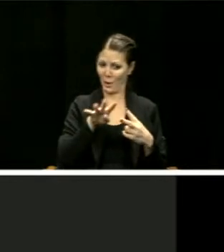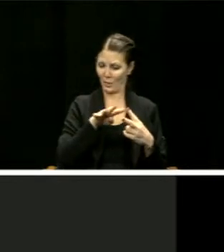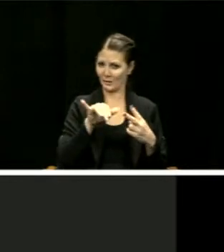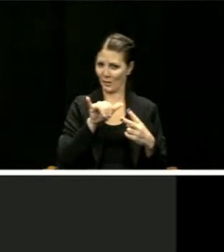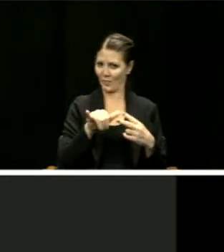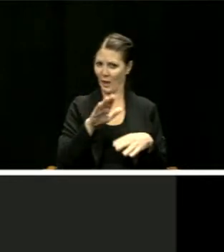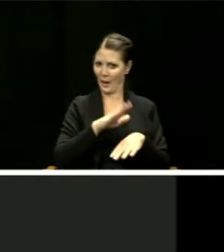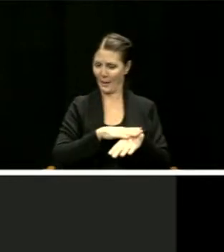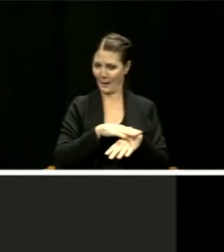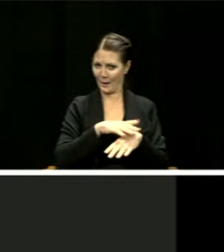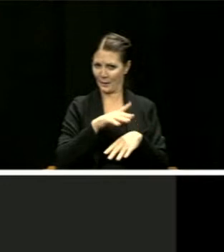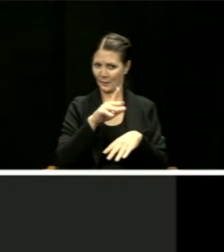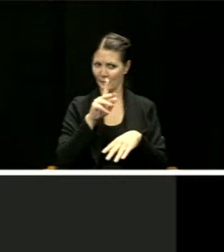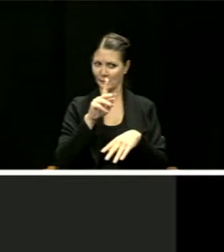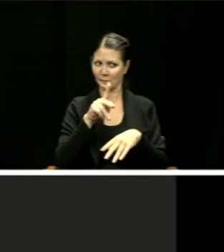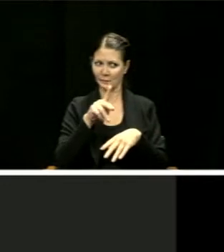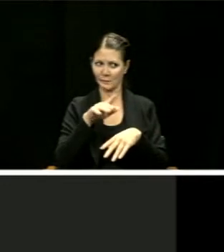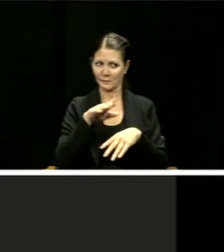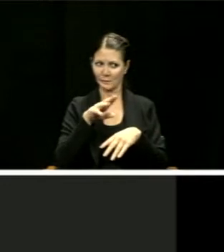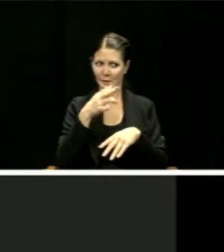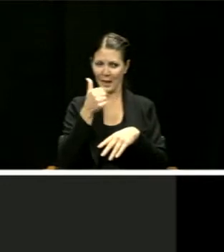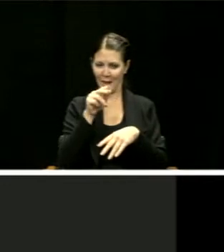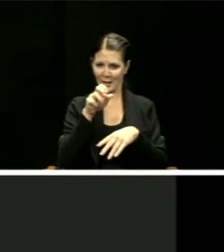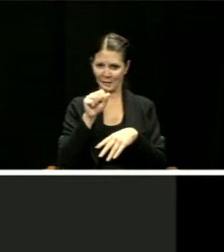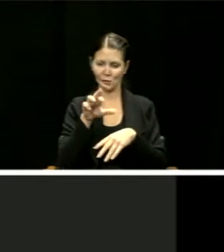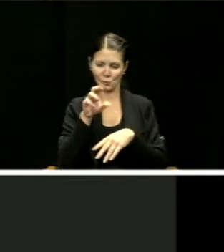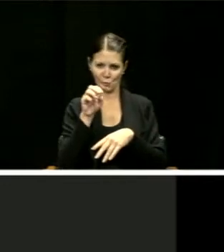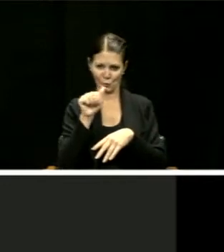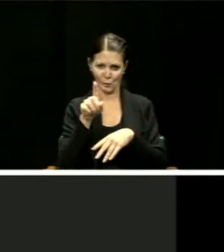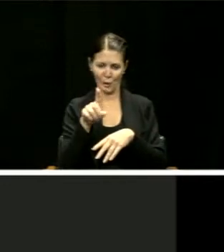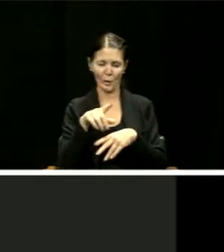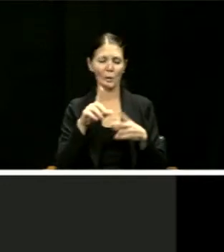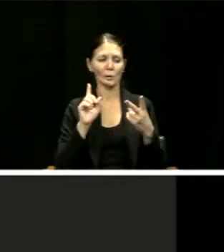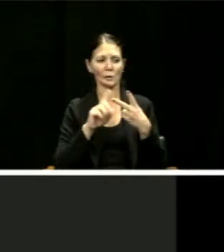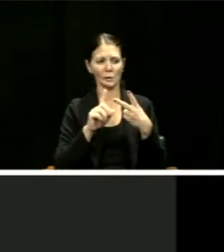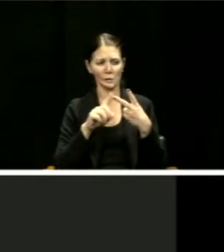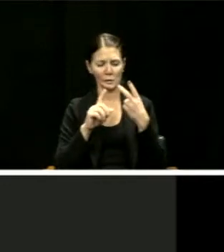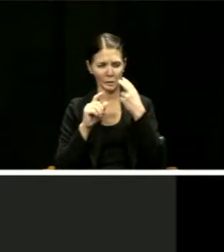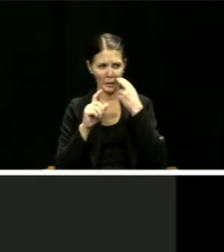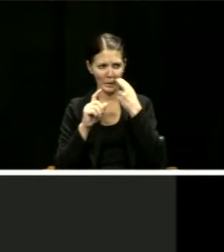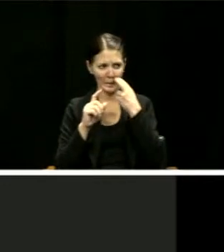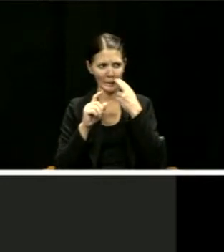of Haynes Road and Trout Brook. And then 2, you know, do you feel like